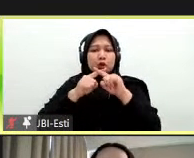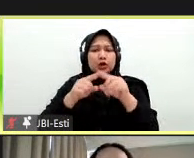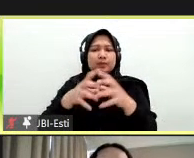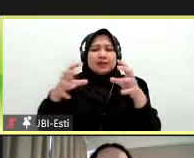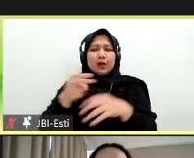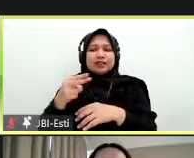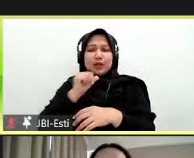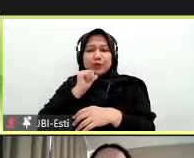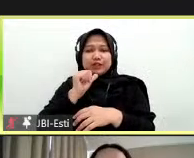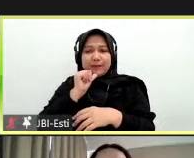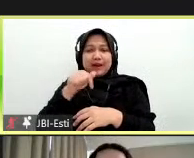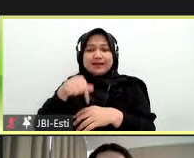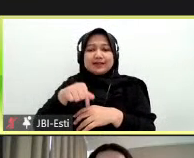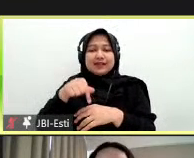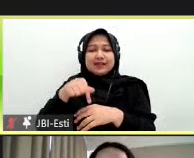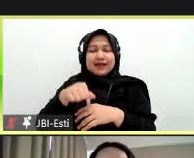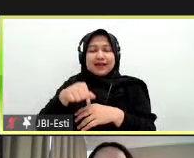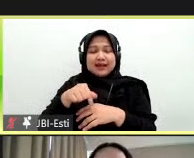Miss Esther.